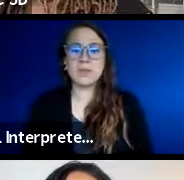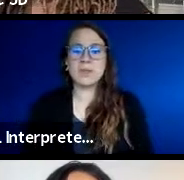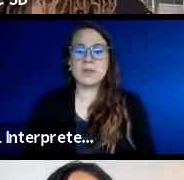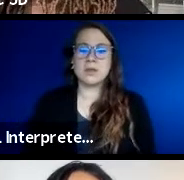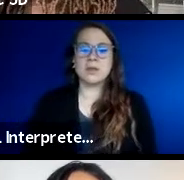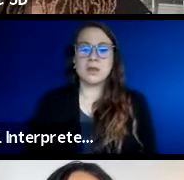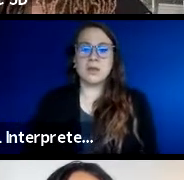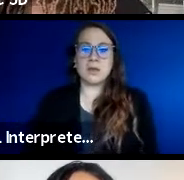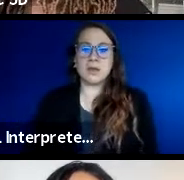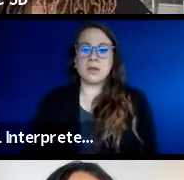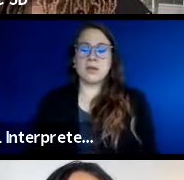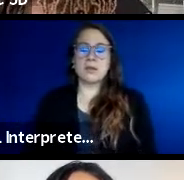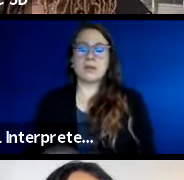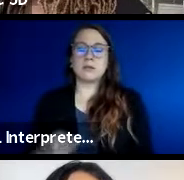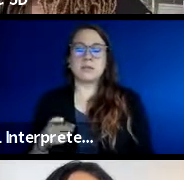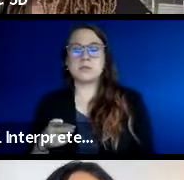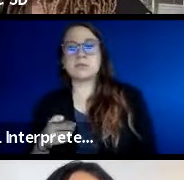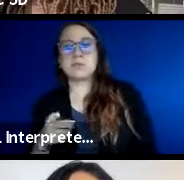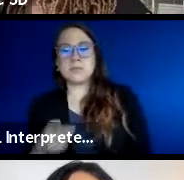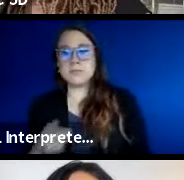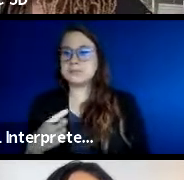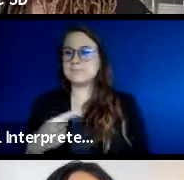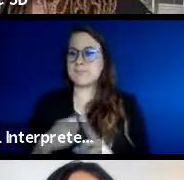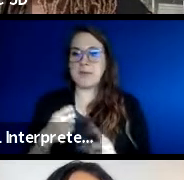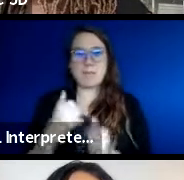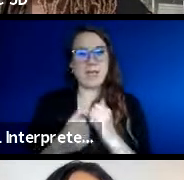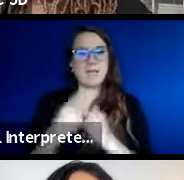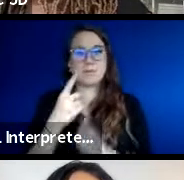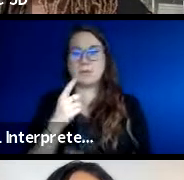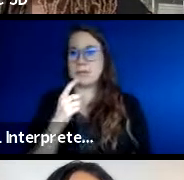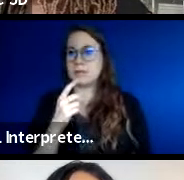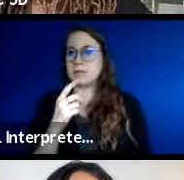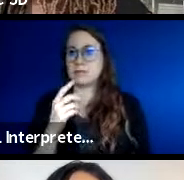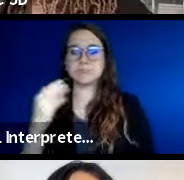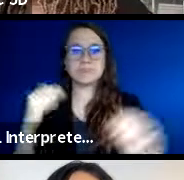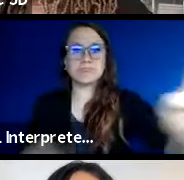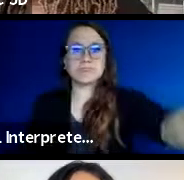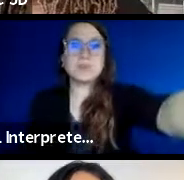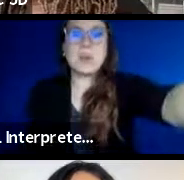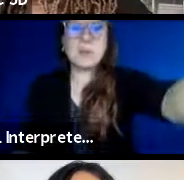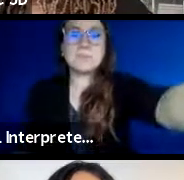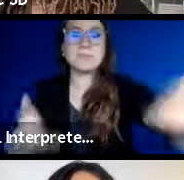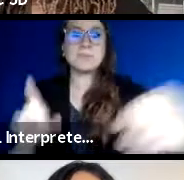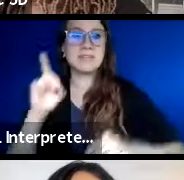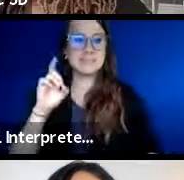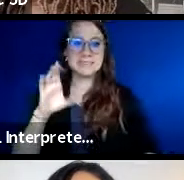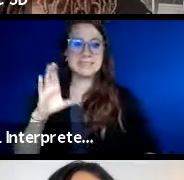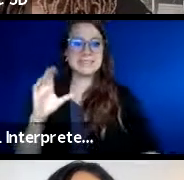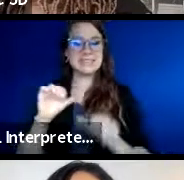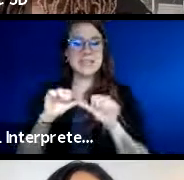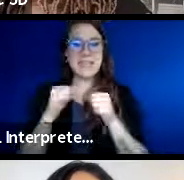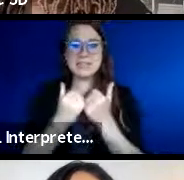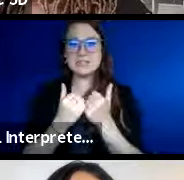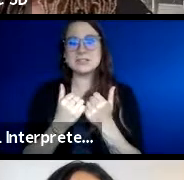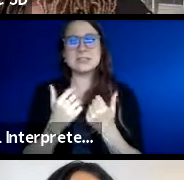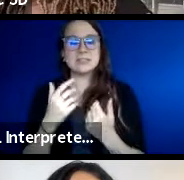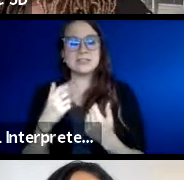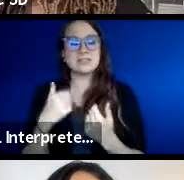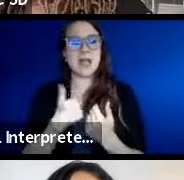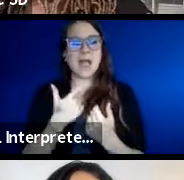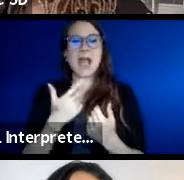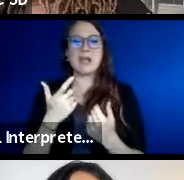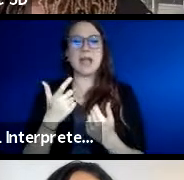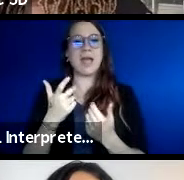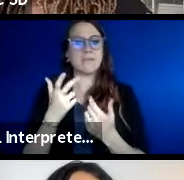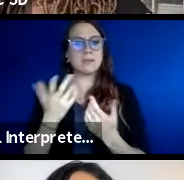this goes for every one of the DC government agencies. I put forward exactly what I think they